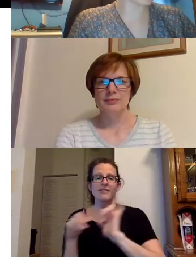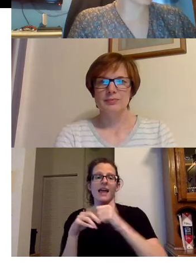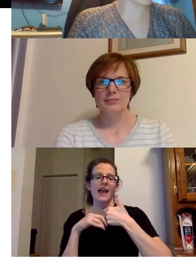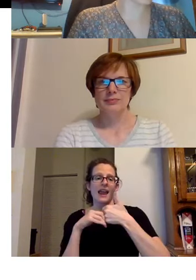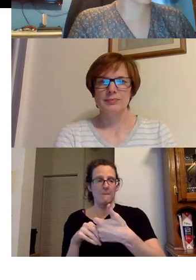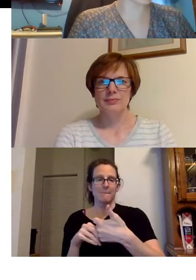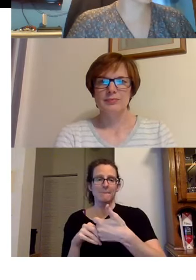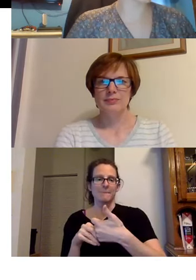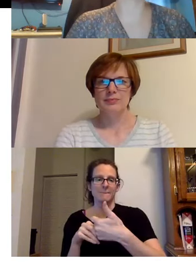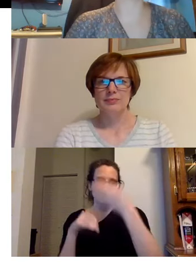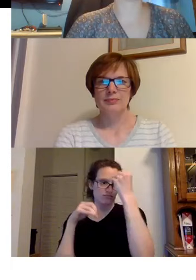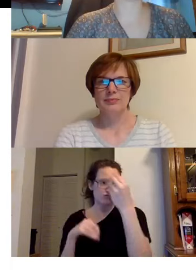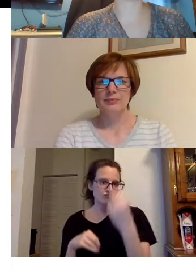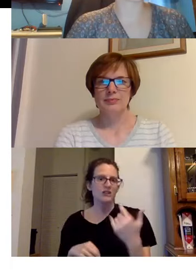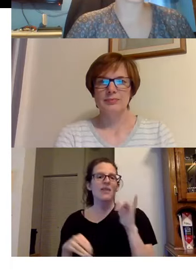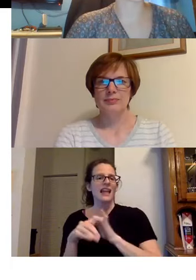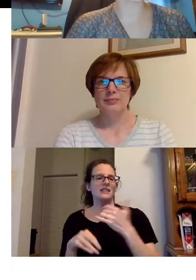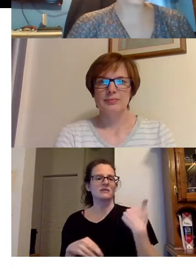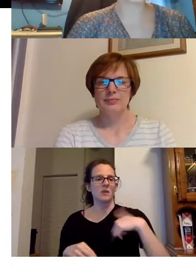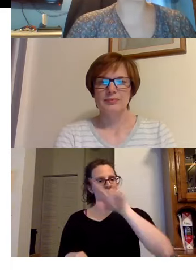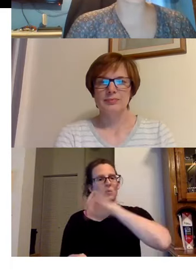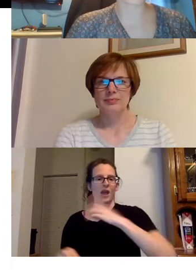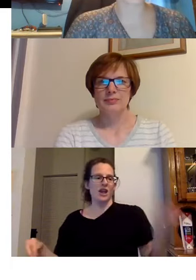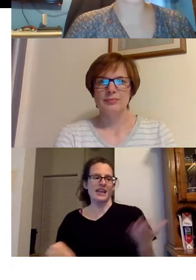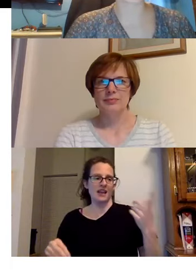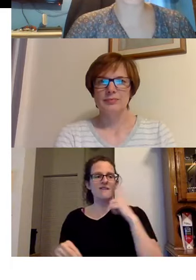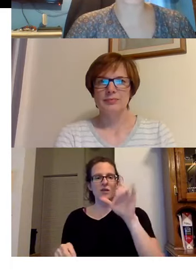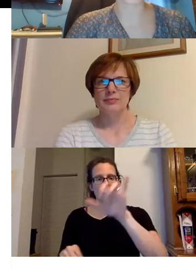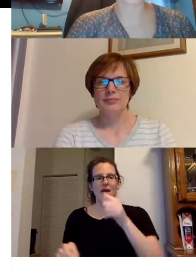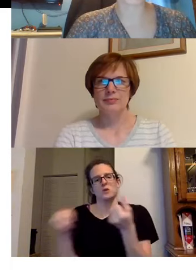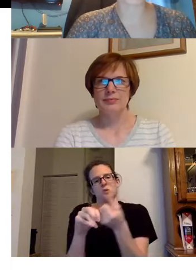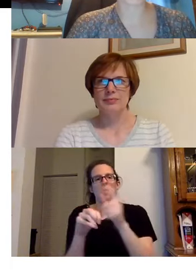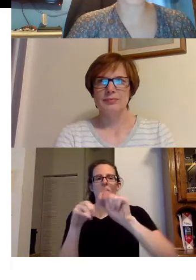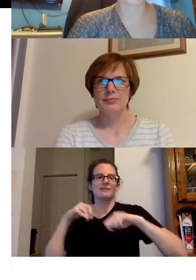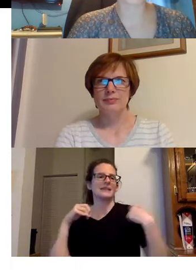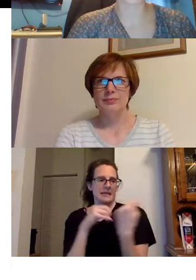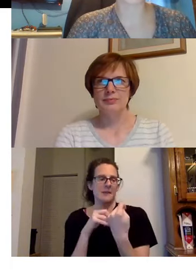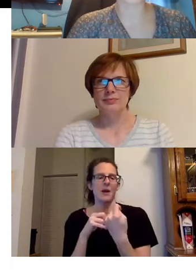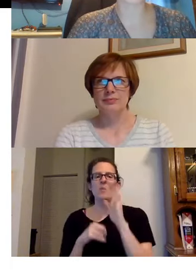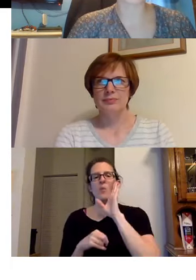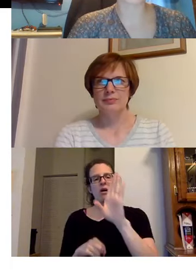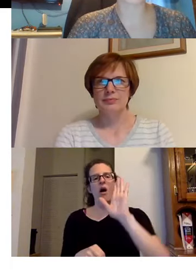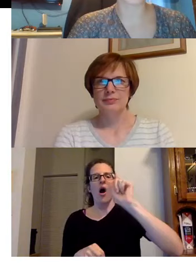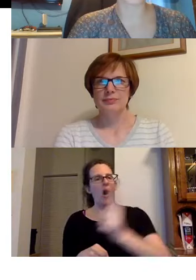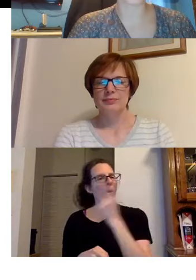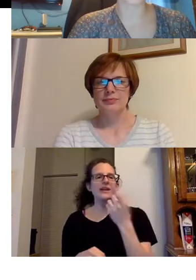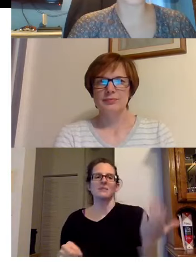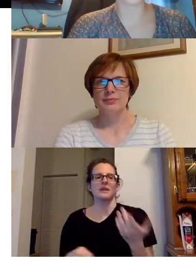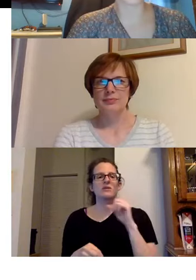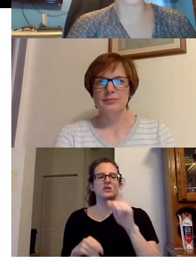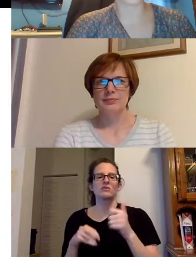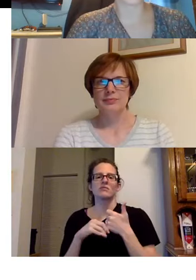with. And that's what we are here to help with. We are your support team, and we will always be here to help offer guidance